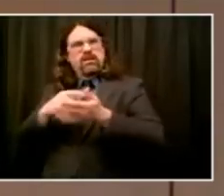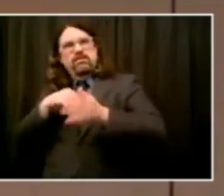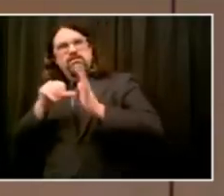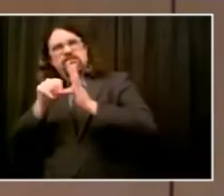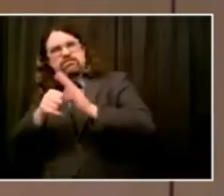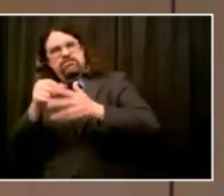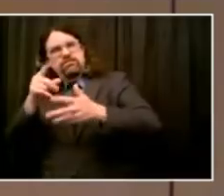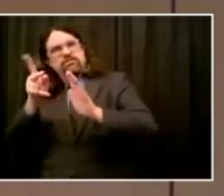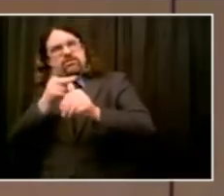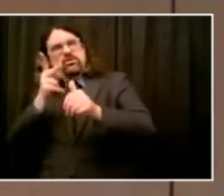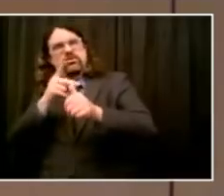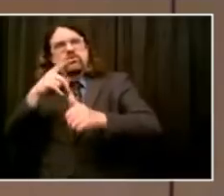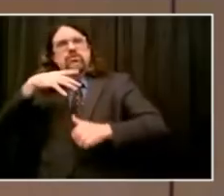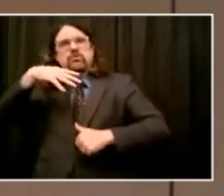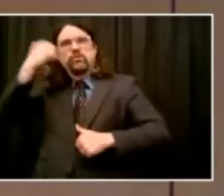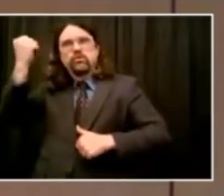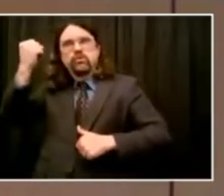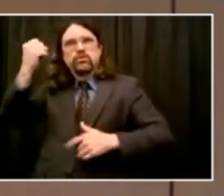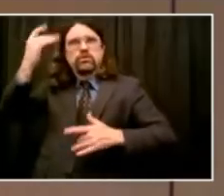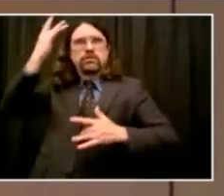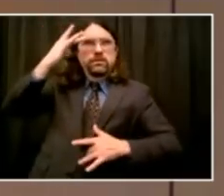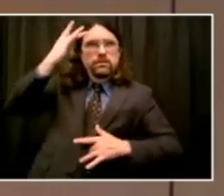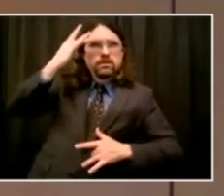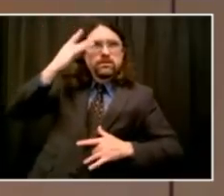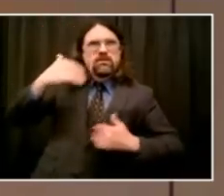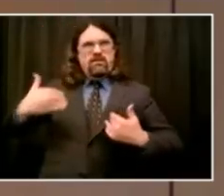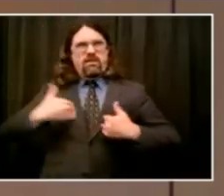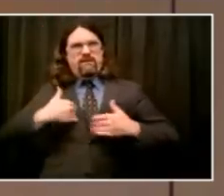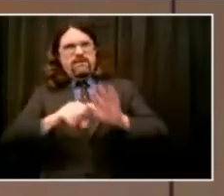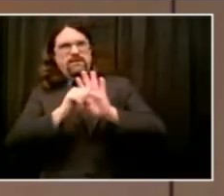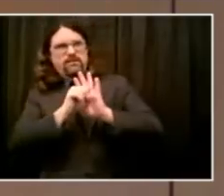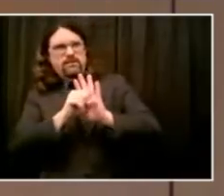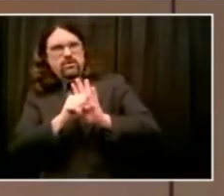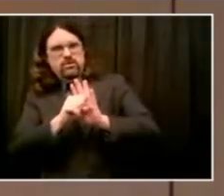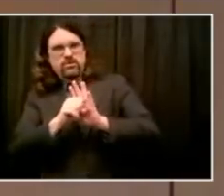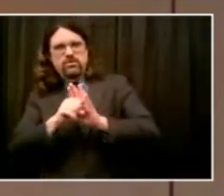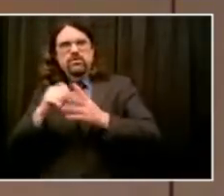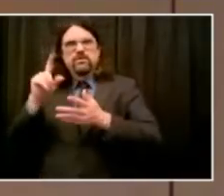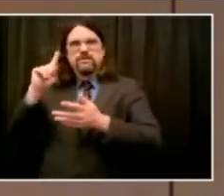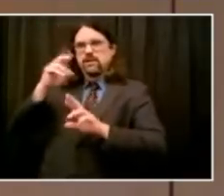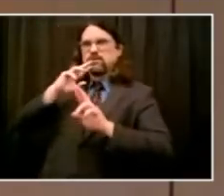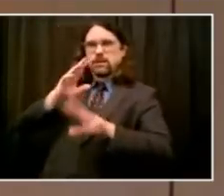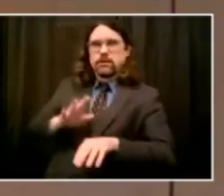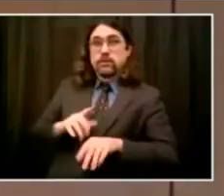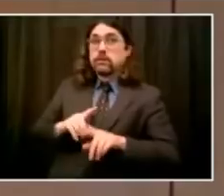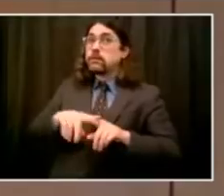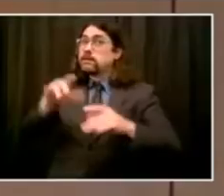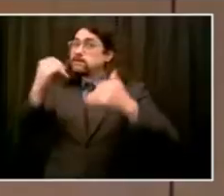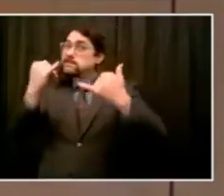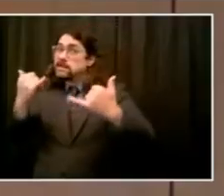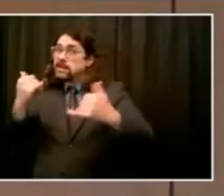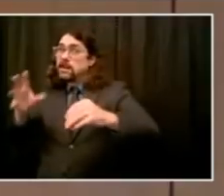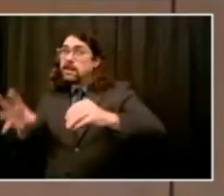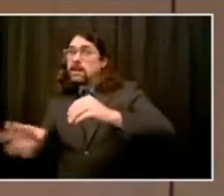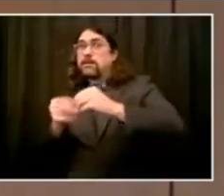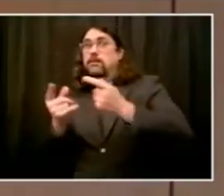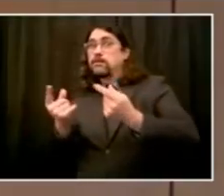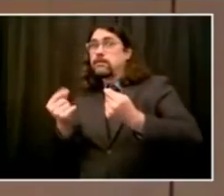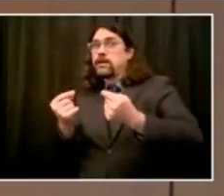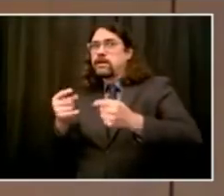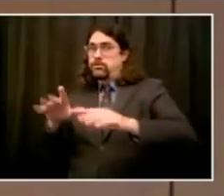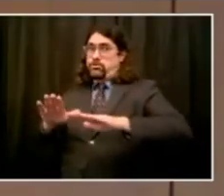of COVID as a way to ensure that we don't miss any children who may potentially be at risk for